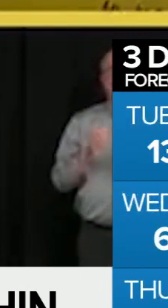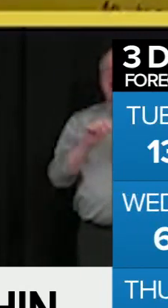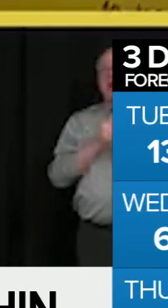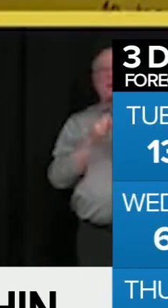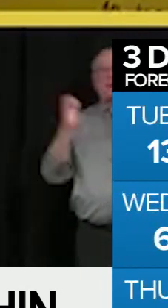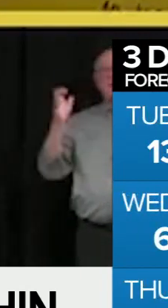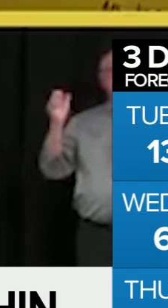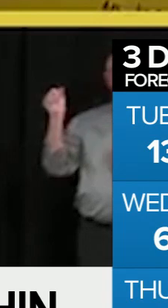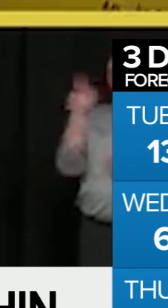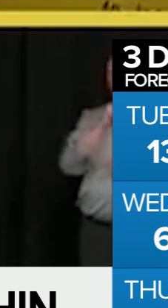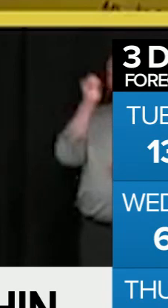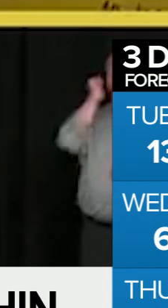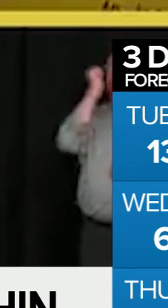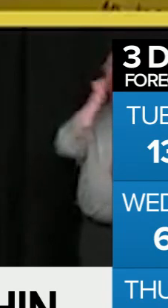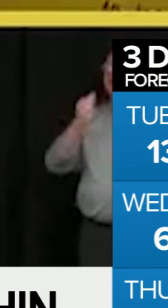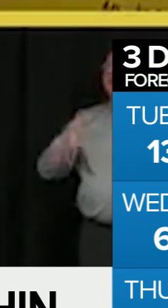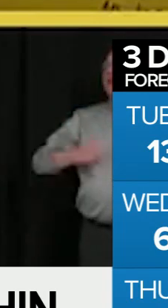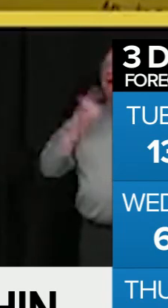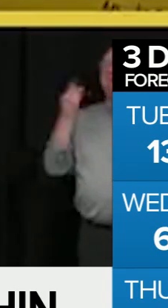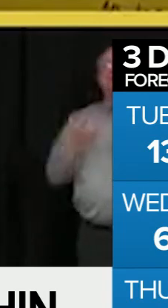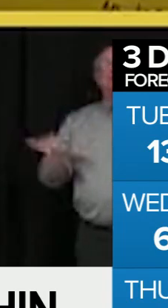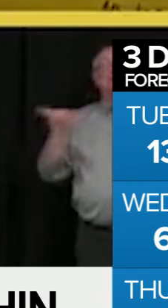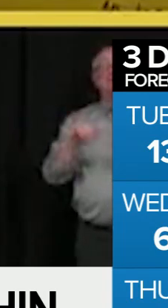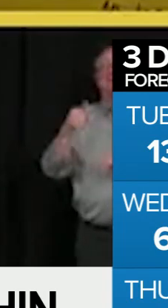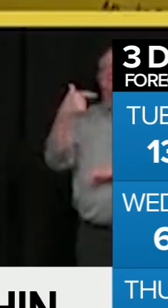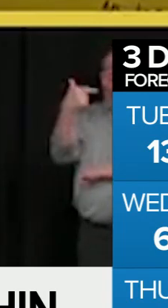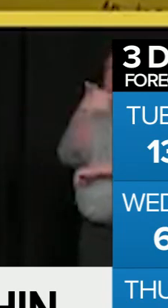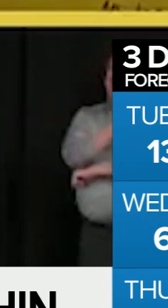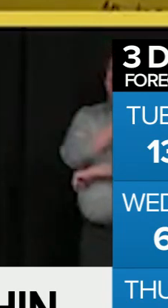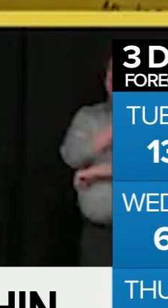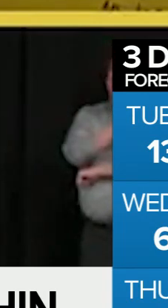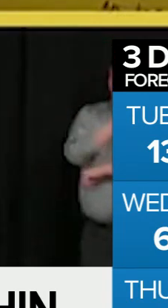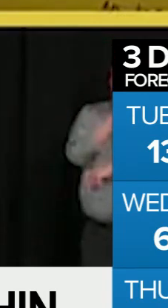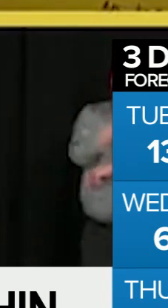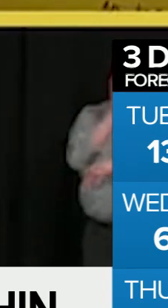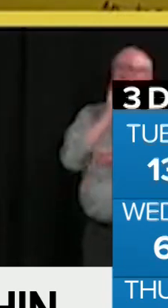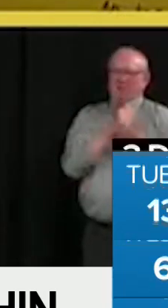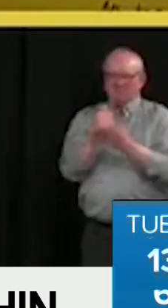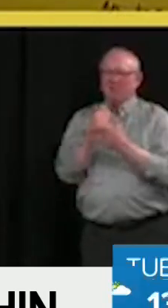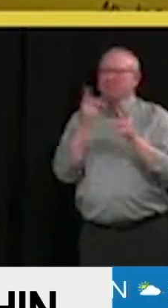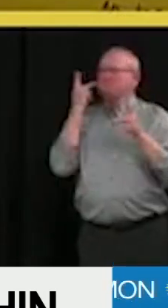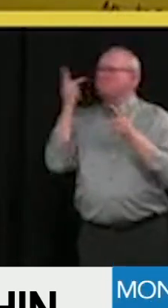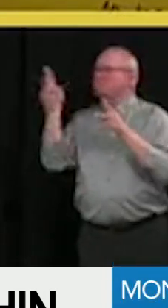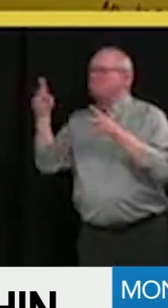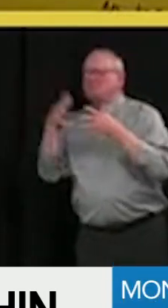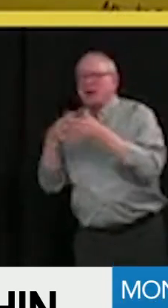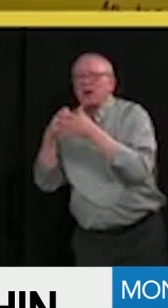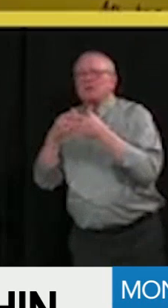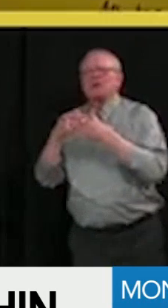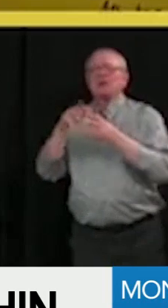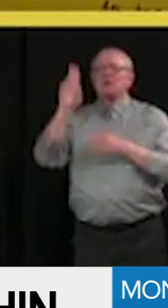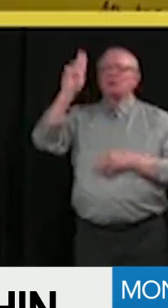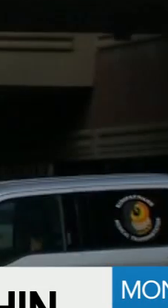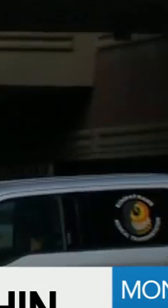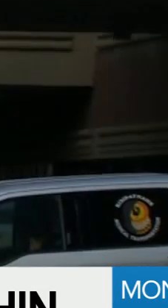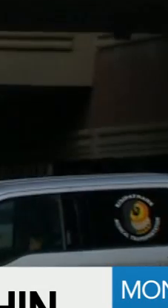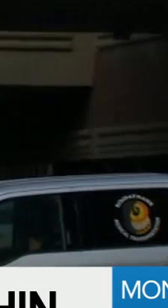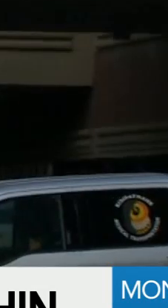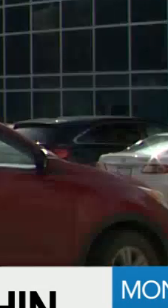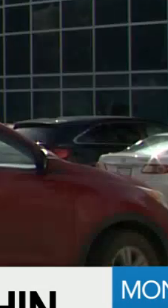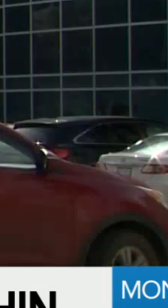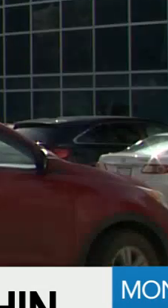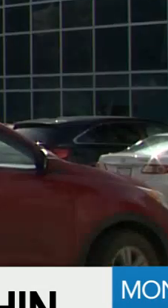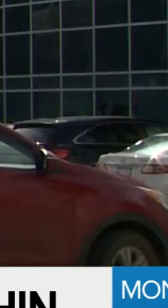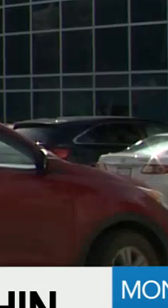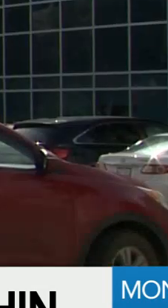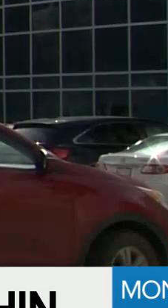proof of this in the United Kingdom, in Israel, the United States, and other places. But despite the good vaccine news, ICU resources are